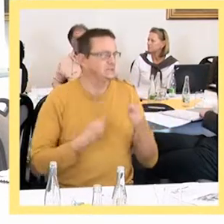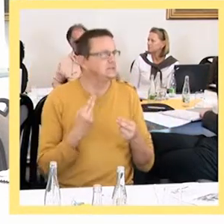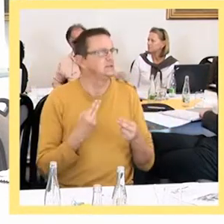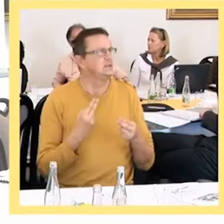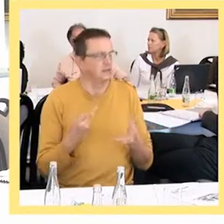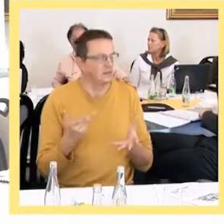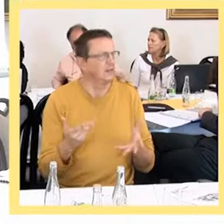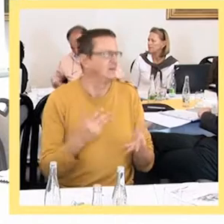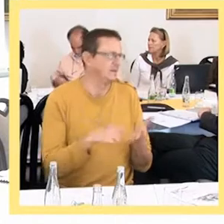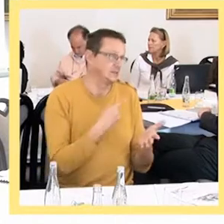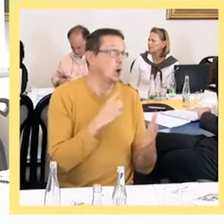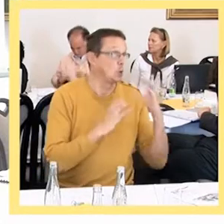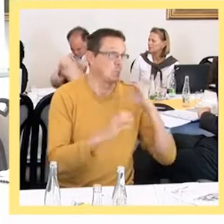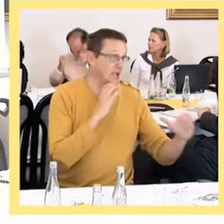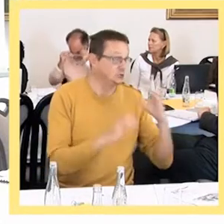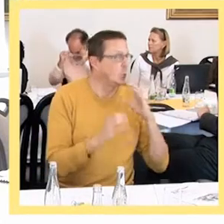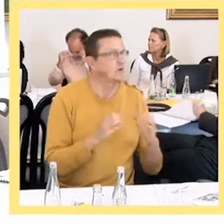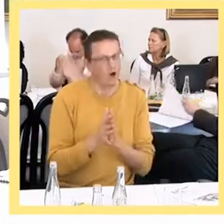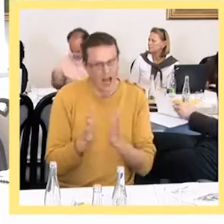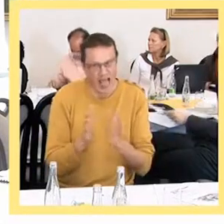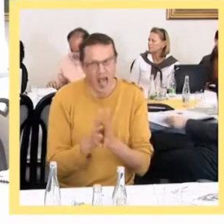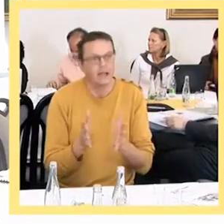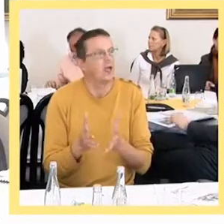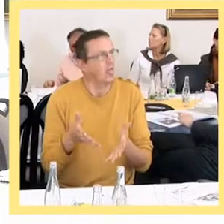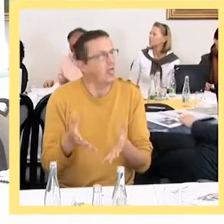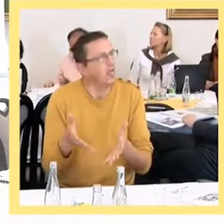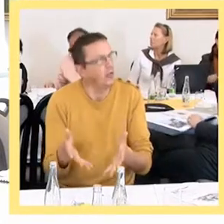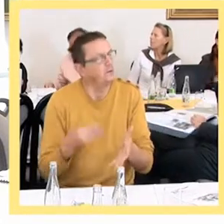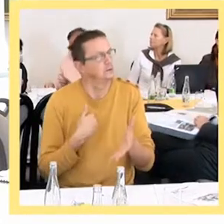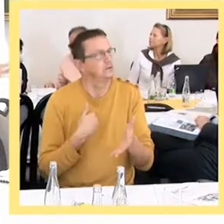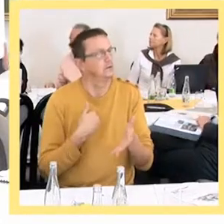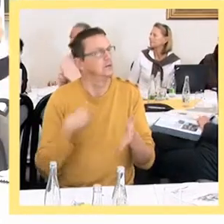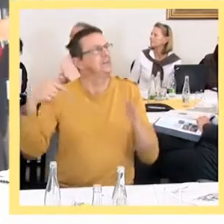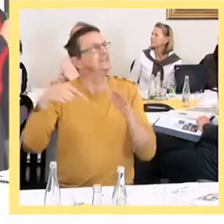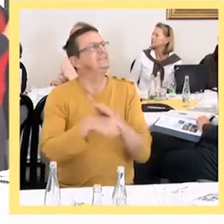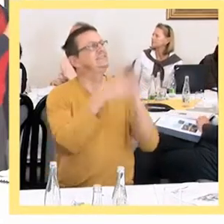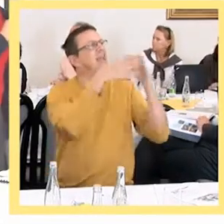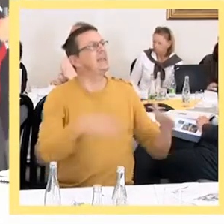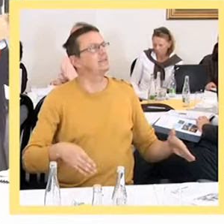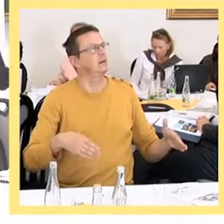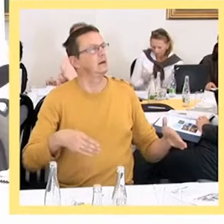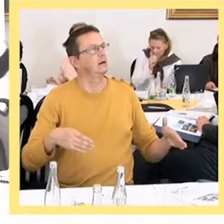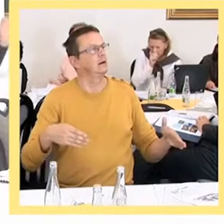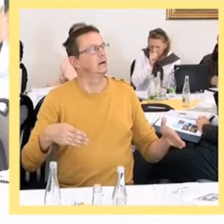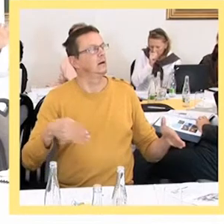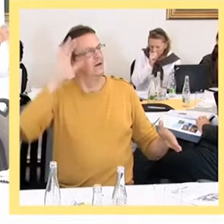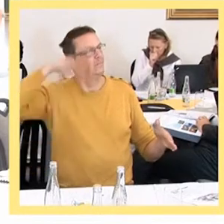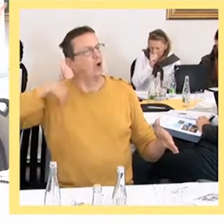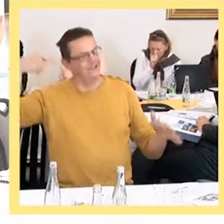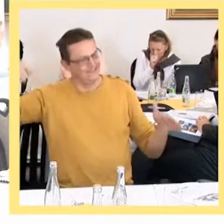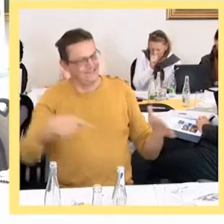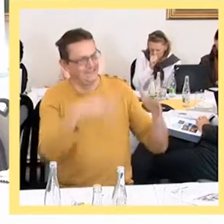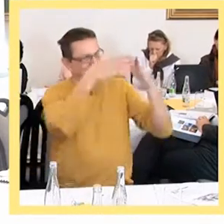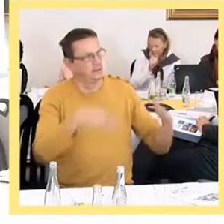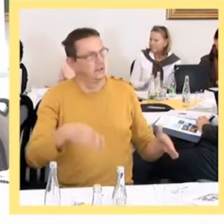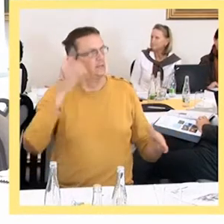I mentioned that the communication of instructions. Inside the tents, the people are supposed to follow a